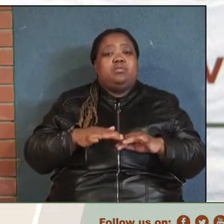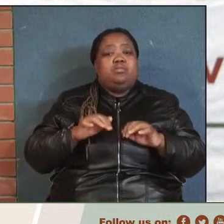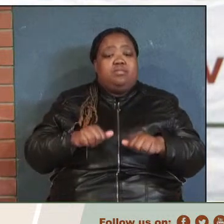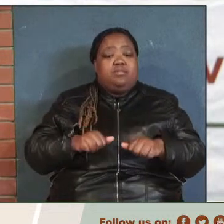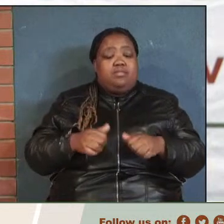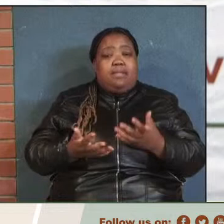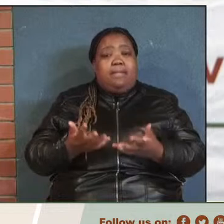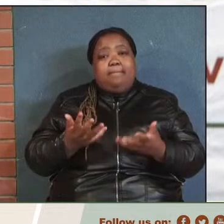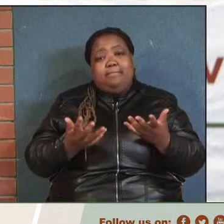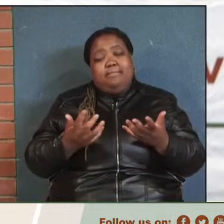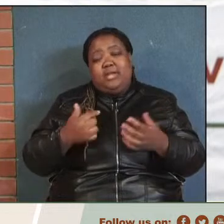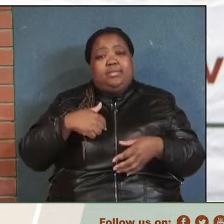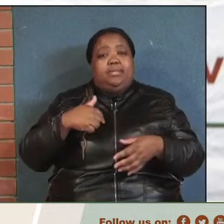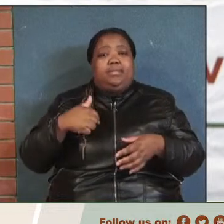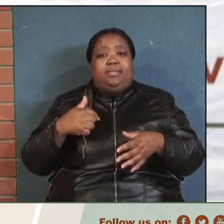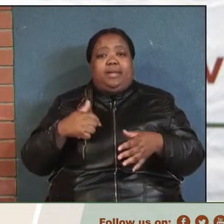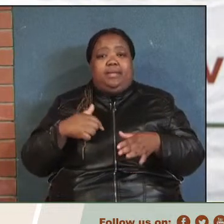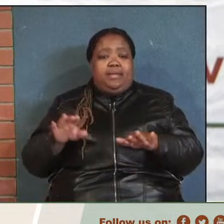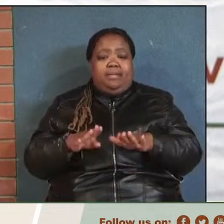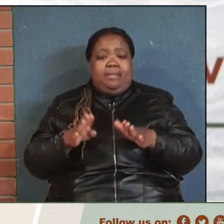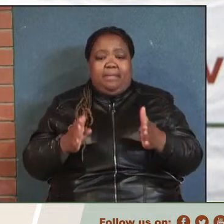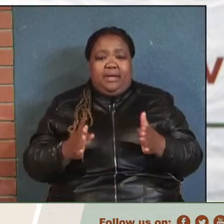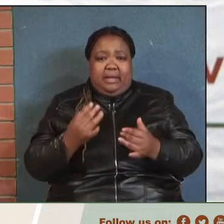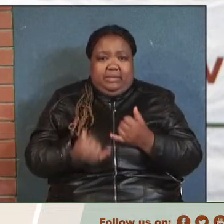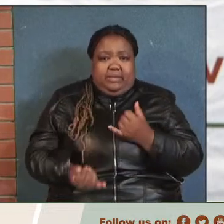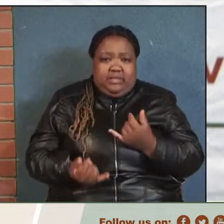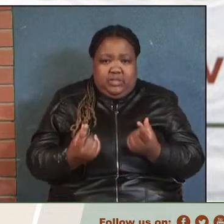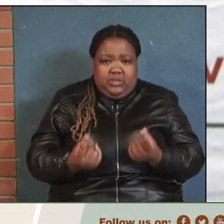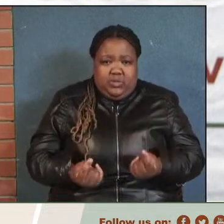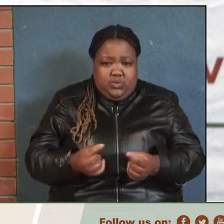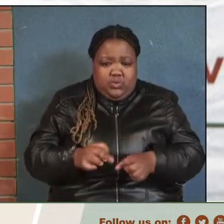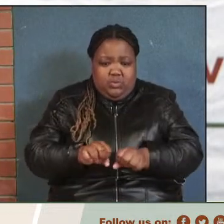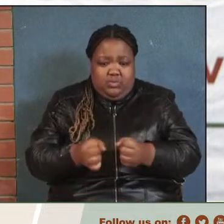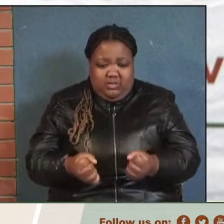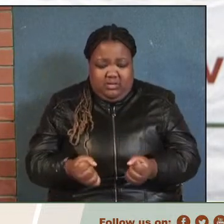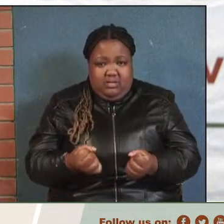intentionally, am I going to pay or not? Thank you.